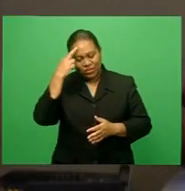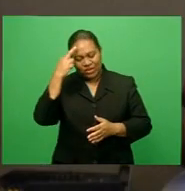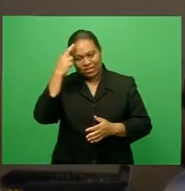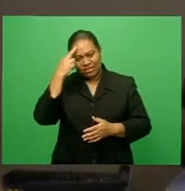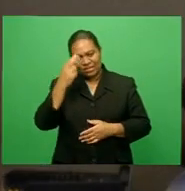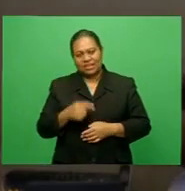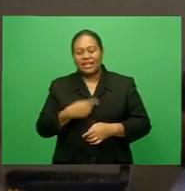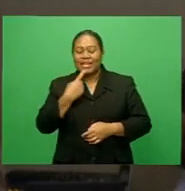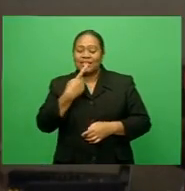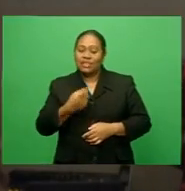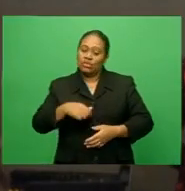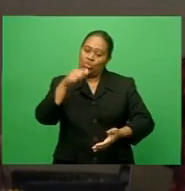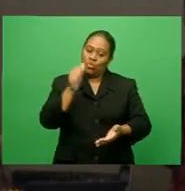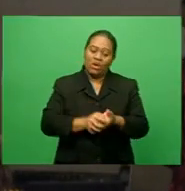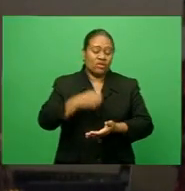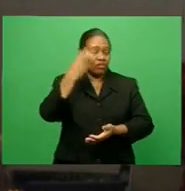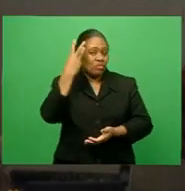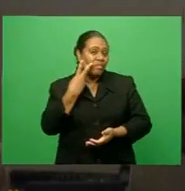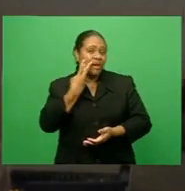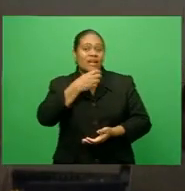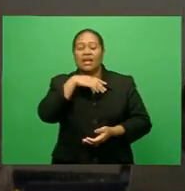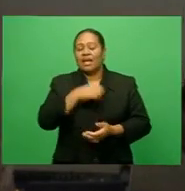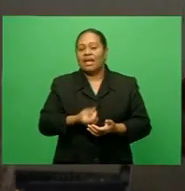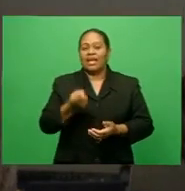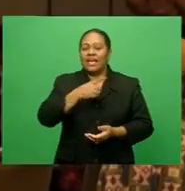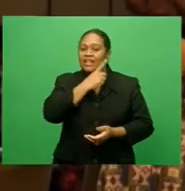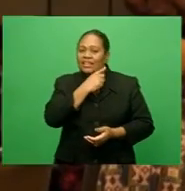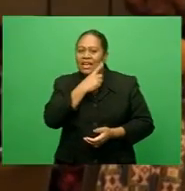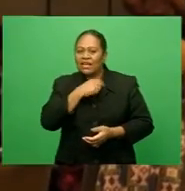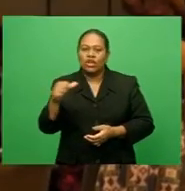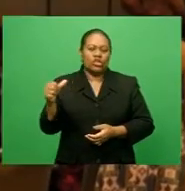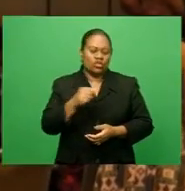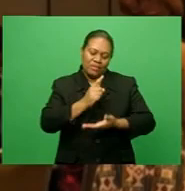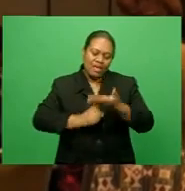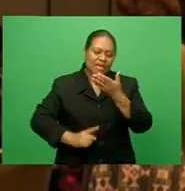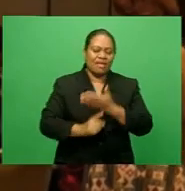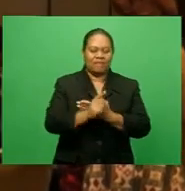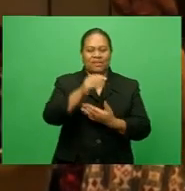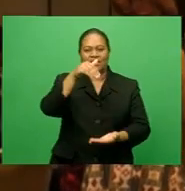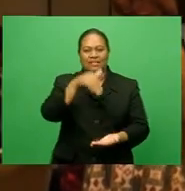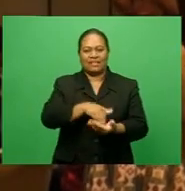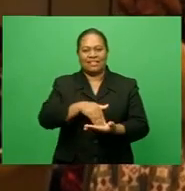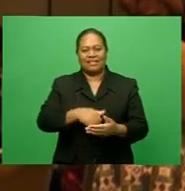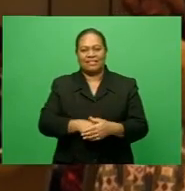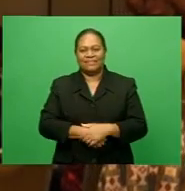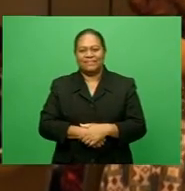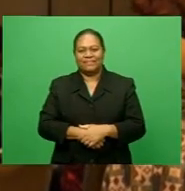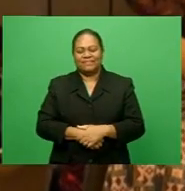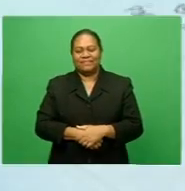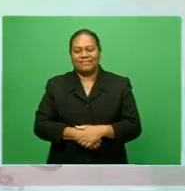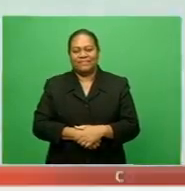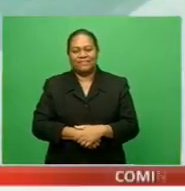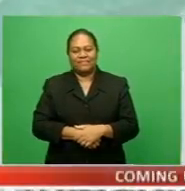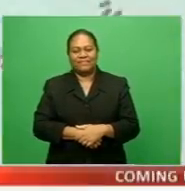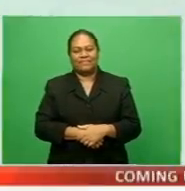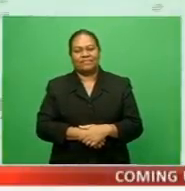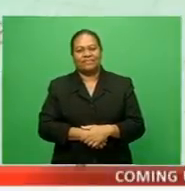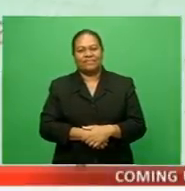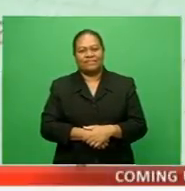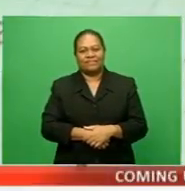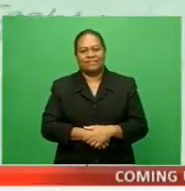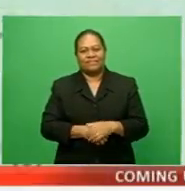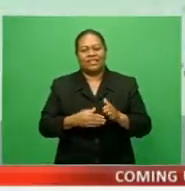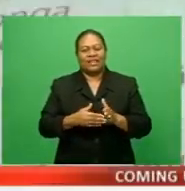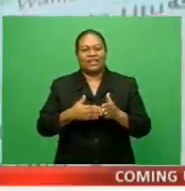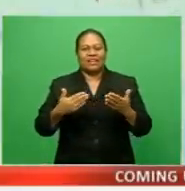the rights of women, girls and gender equality should be at the center. Kritika Kumar, FBC News.